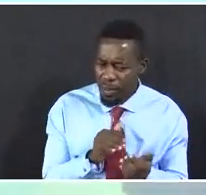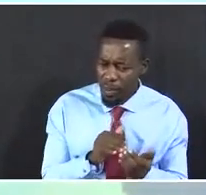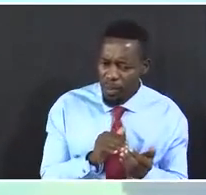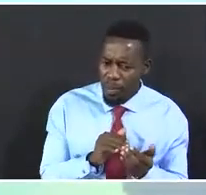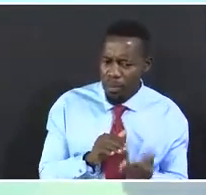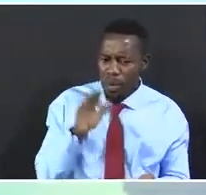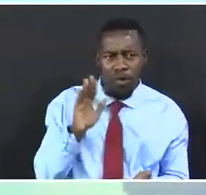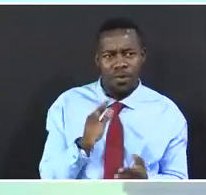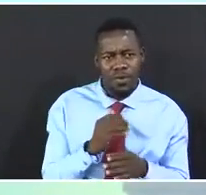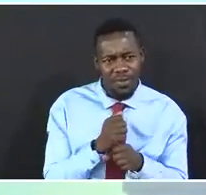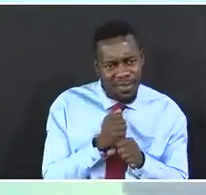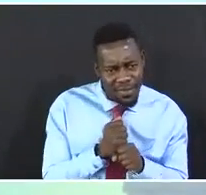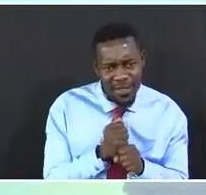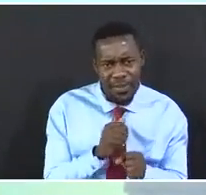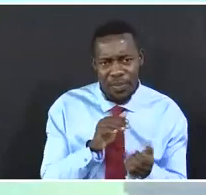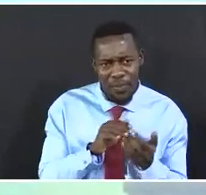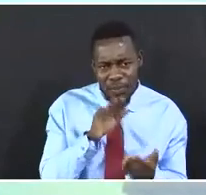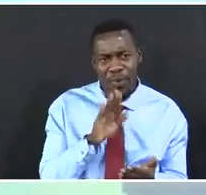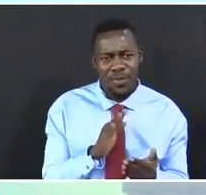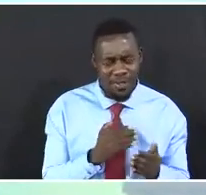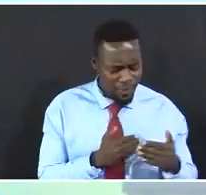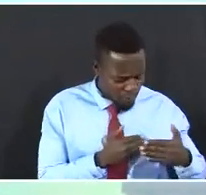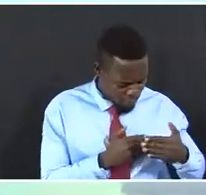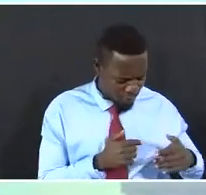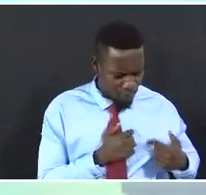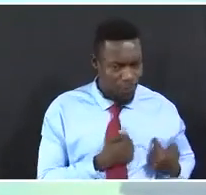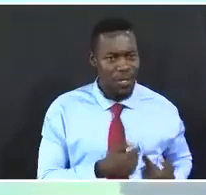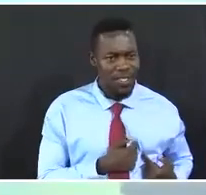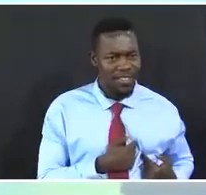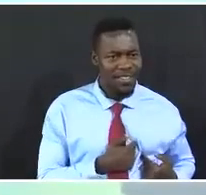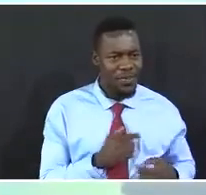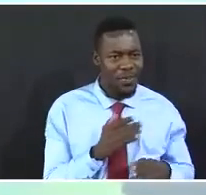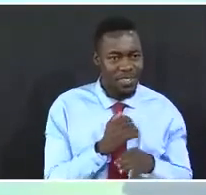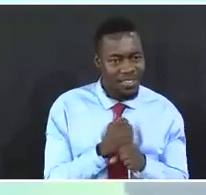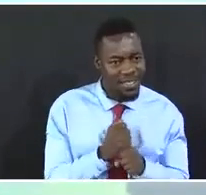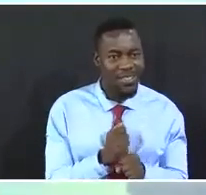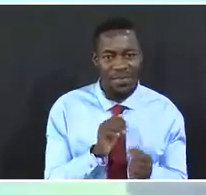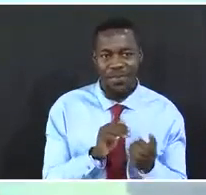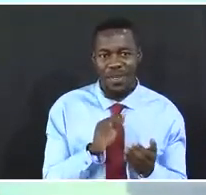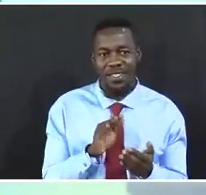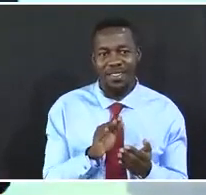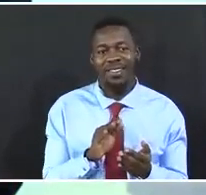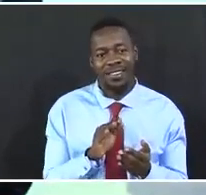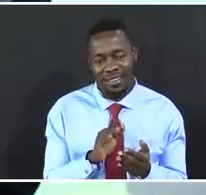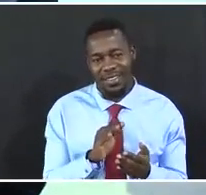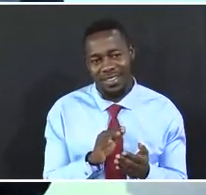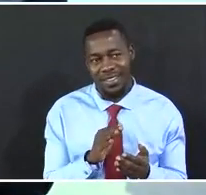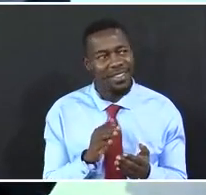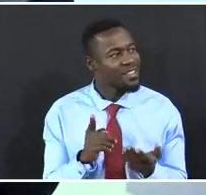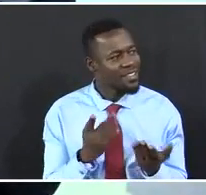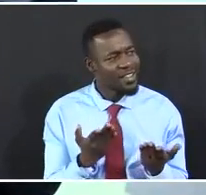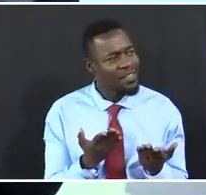to the extent that they mask us from seeing the true God? Do we have such?